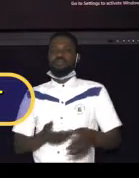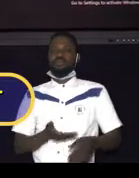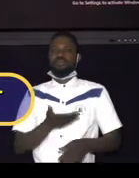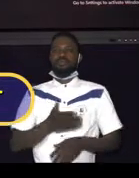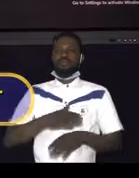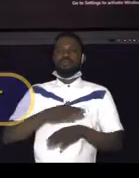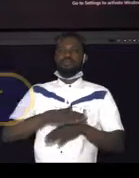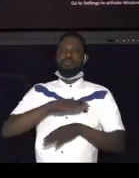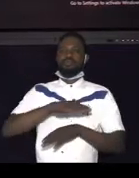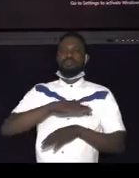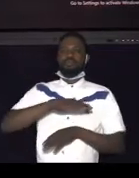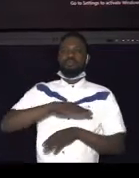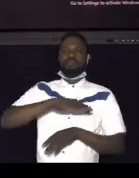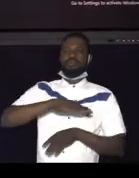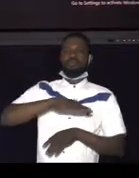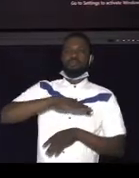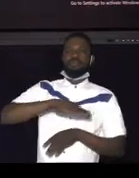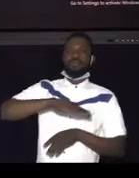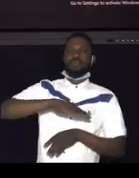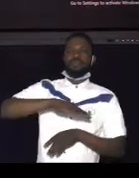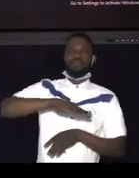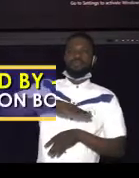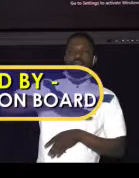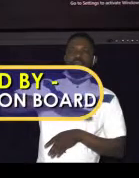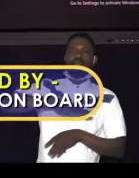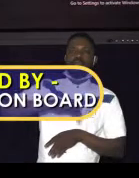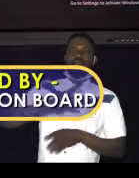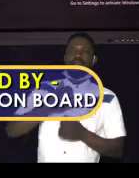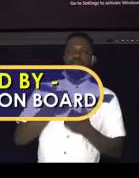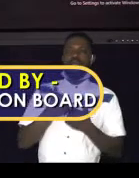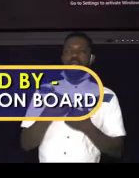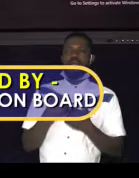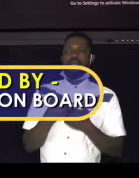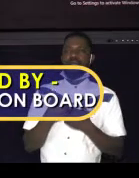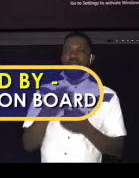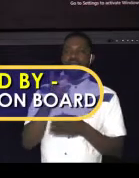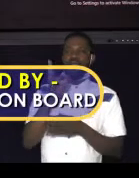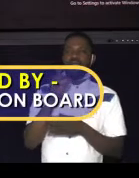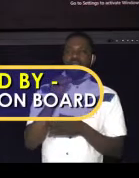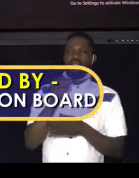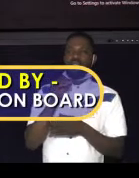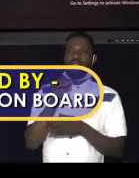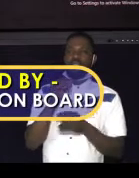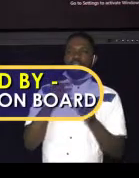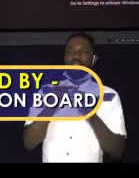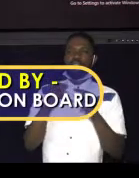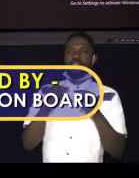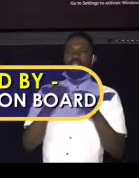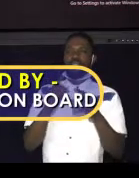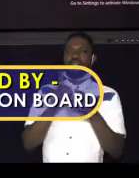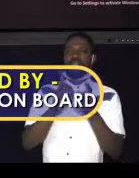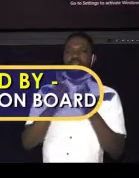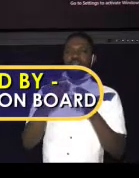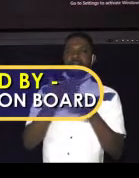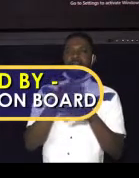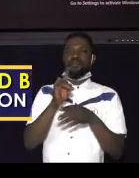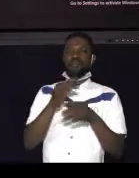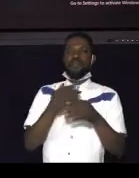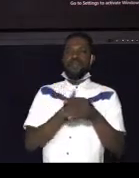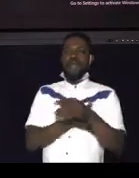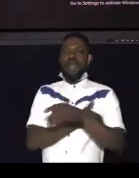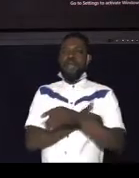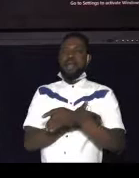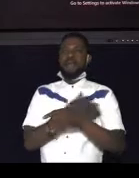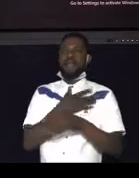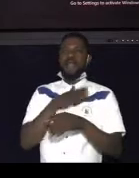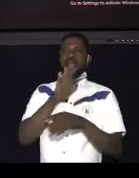it until it is parallel to the ground like this, and you have 90 degrees. The distance between your arm and your body, when